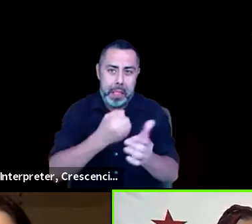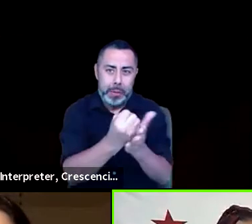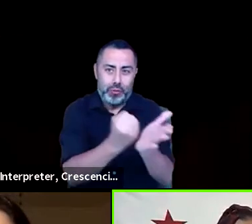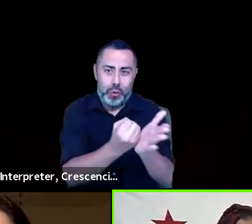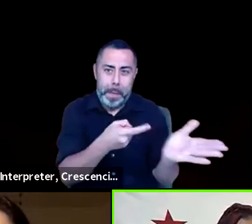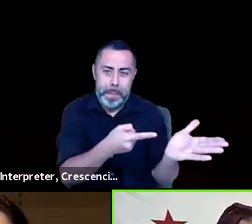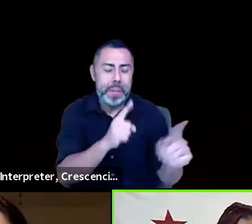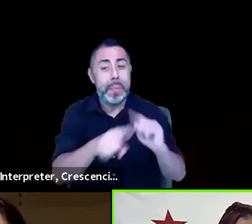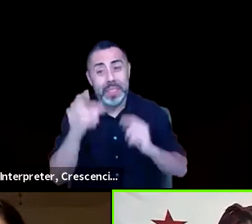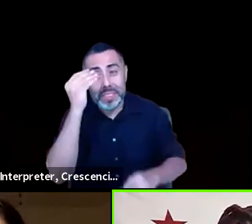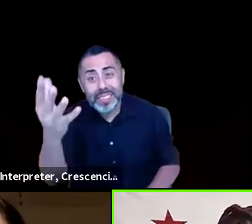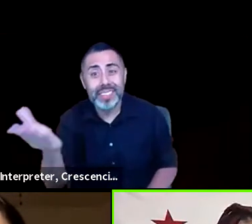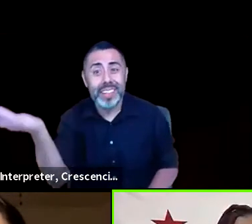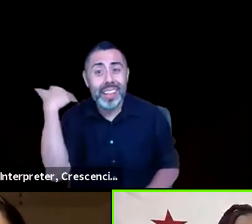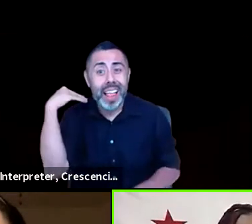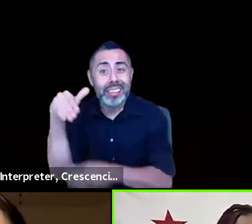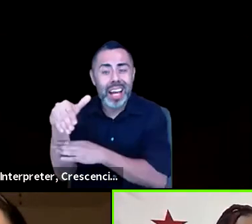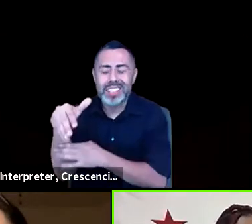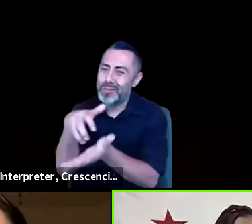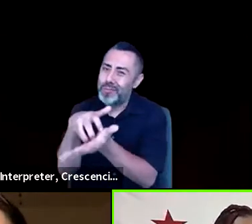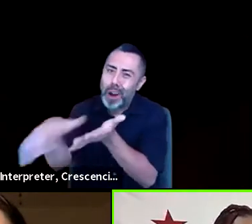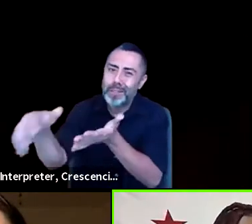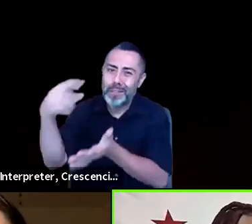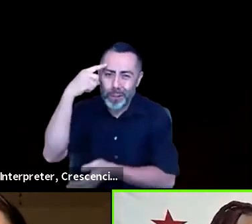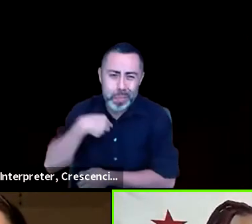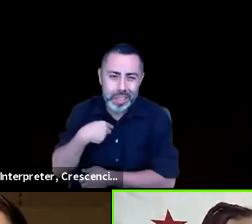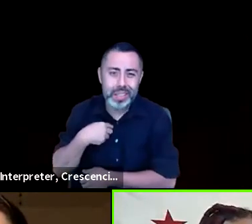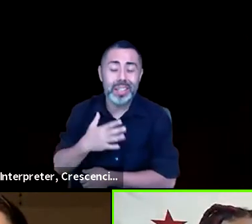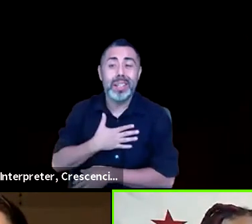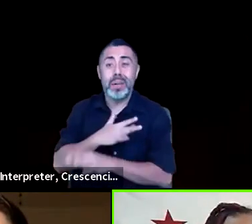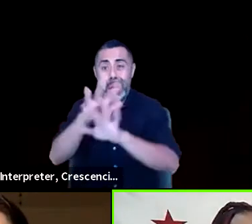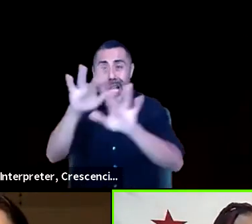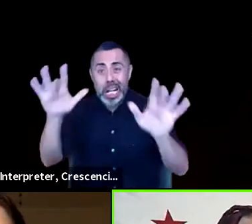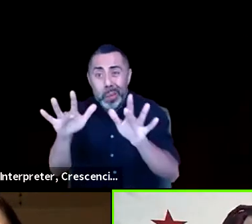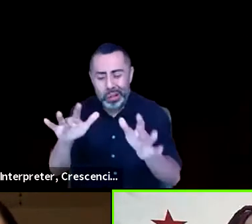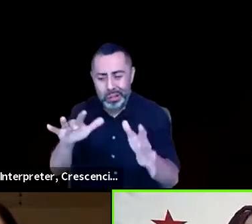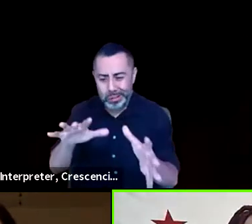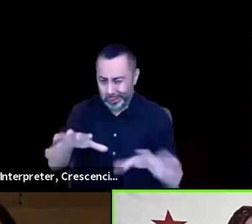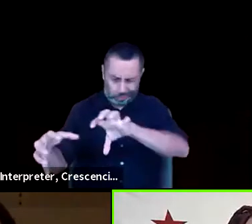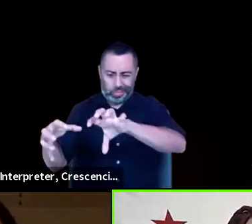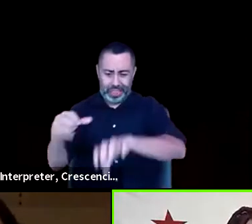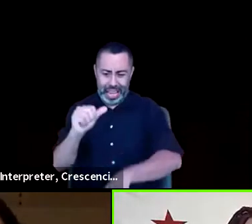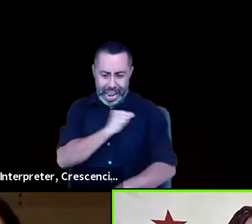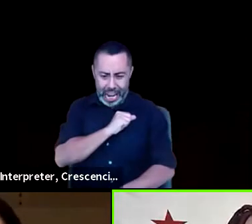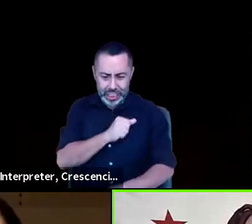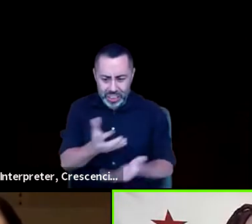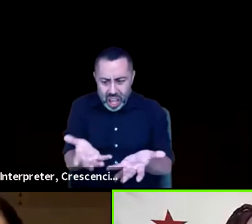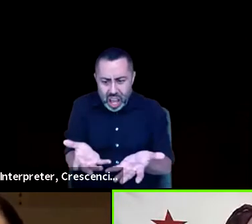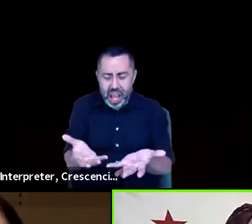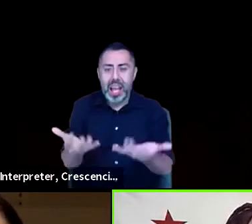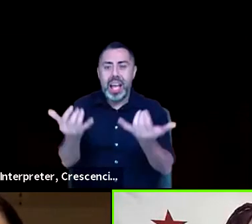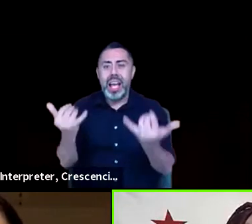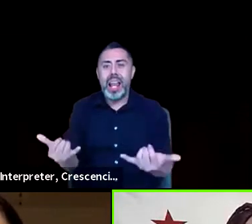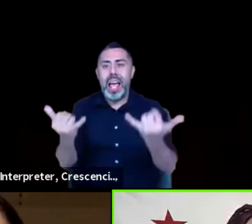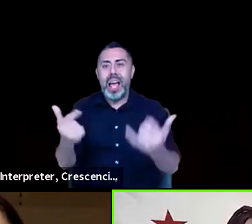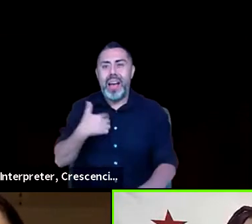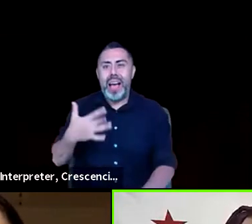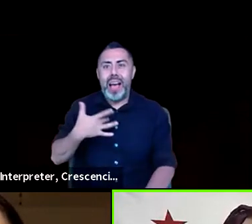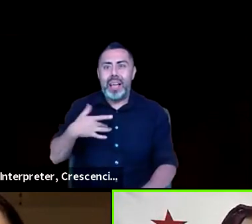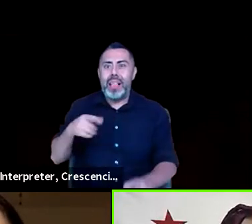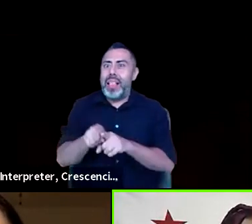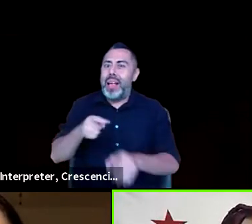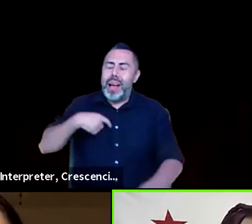was a rough night for me, and my computer has an attitude, and I'm just feeling the need to